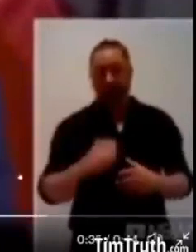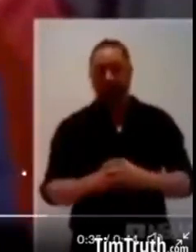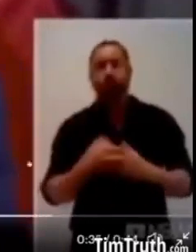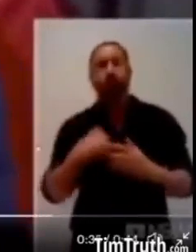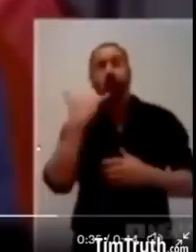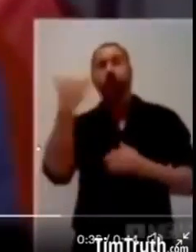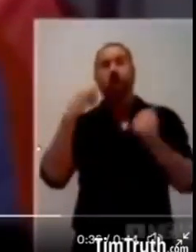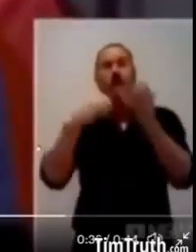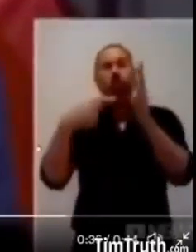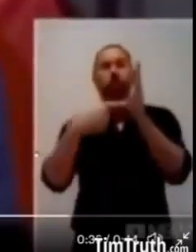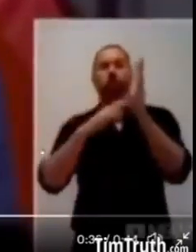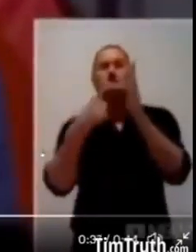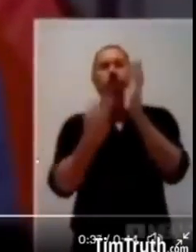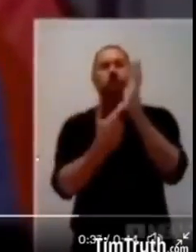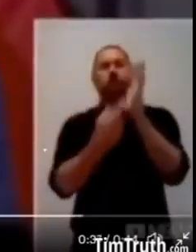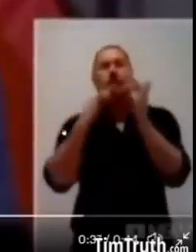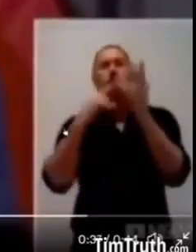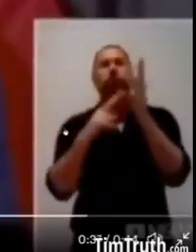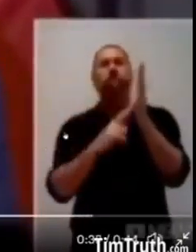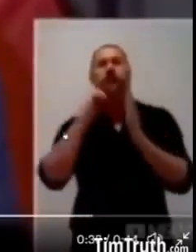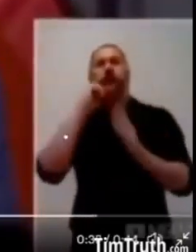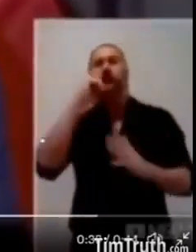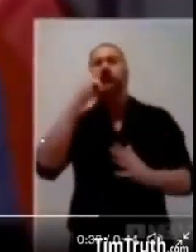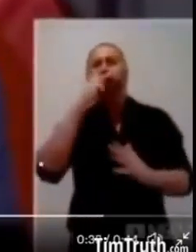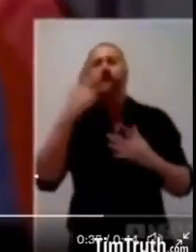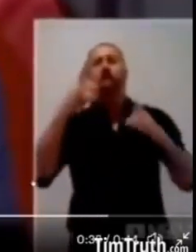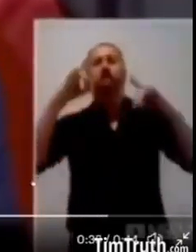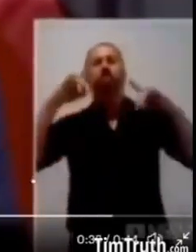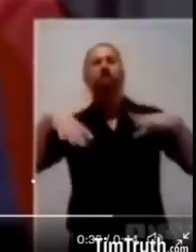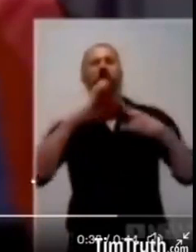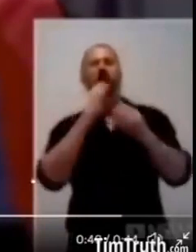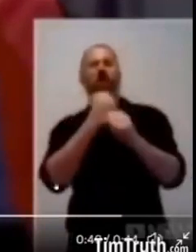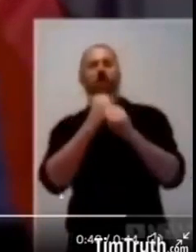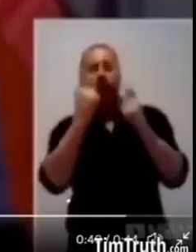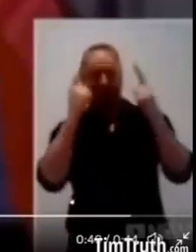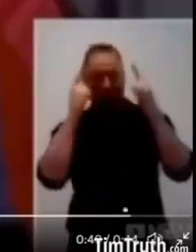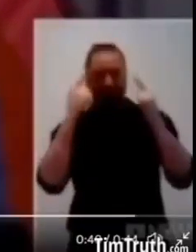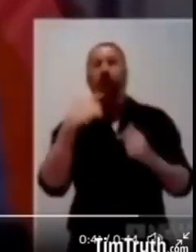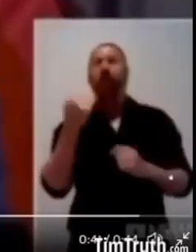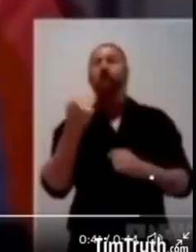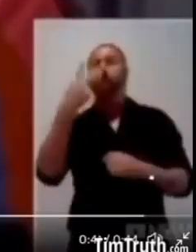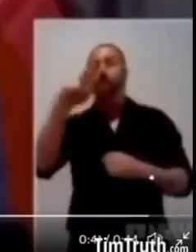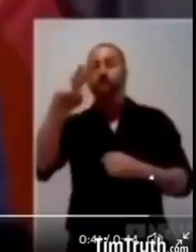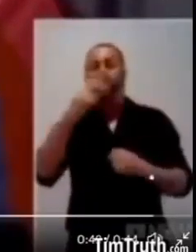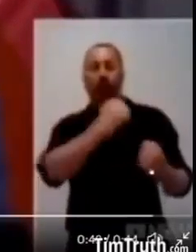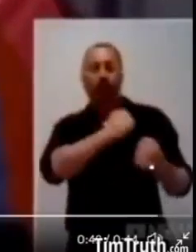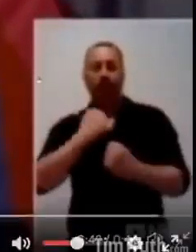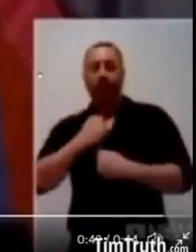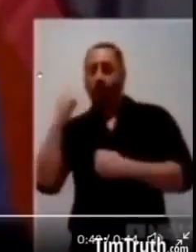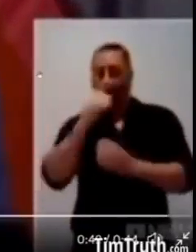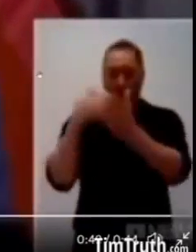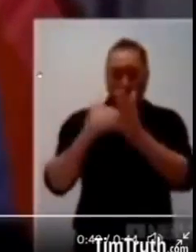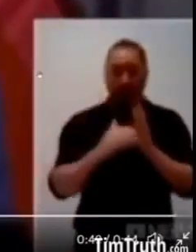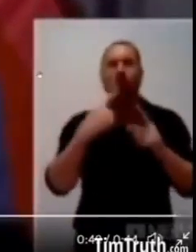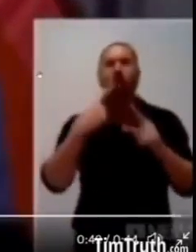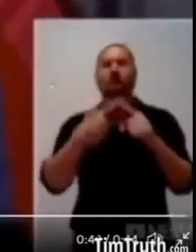night. We are grateful for the support of about 20 ADF personnel as well as army trucks to assist with the transfer of positive cases and close contacts and